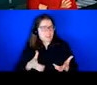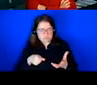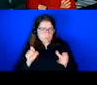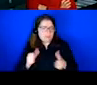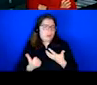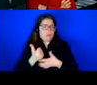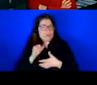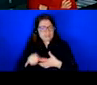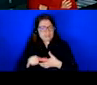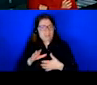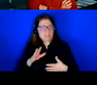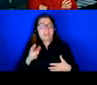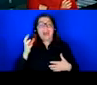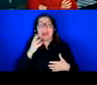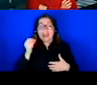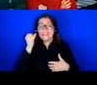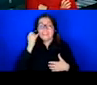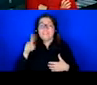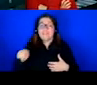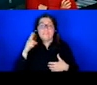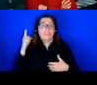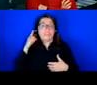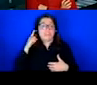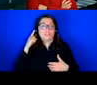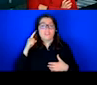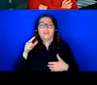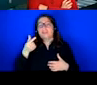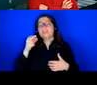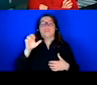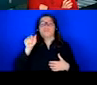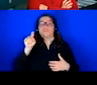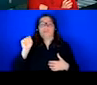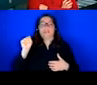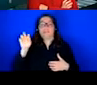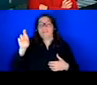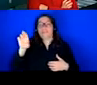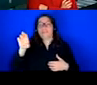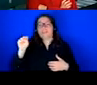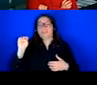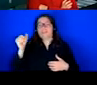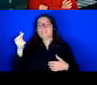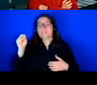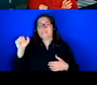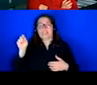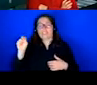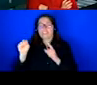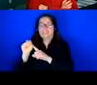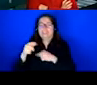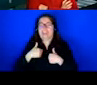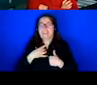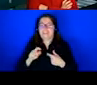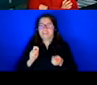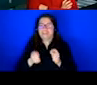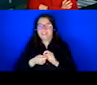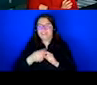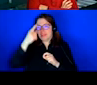who's here heard the great resignation term thrown out because of the staffing crisis and stuff like that too. I like to shift the mindset to be like a